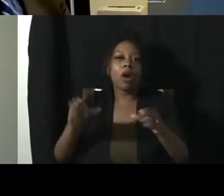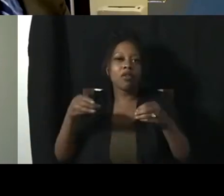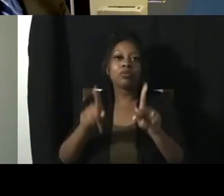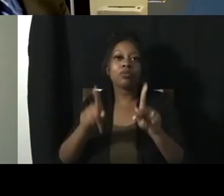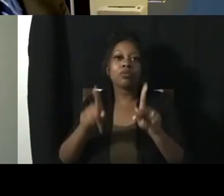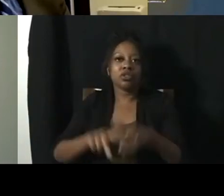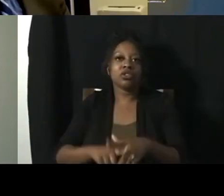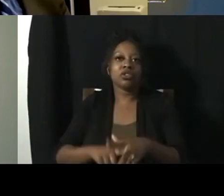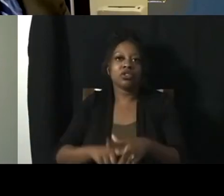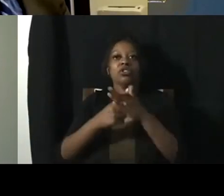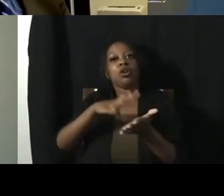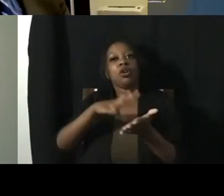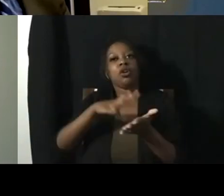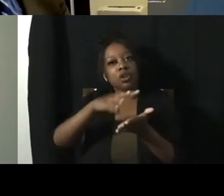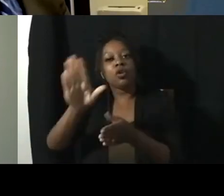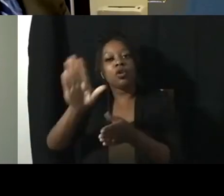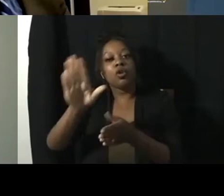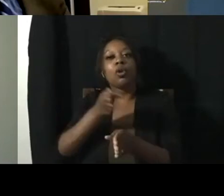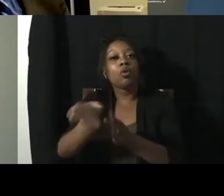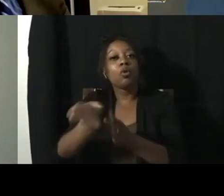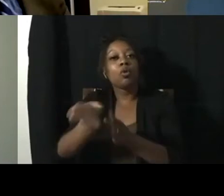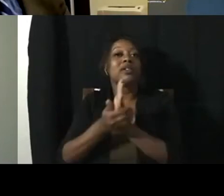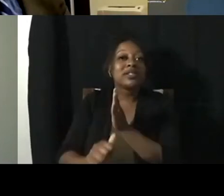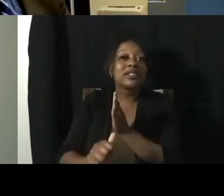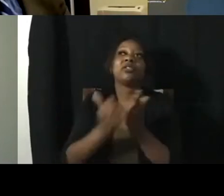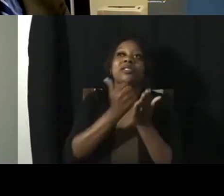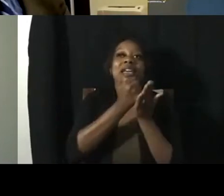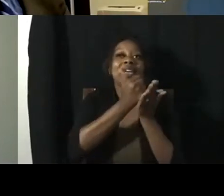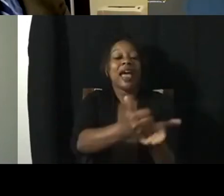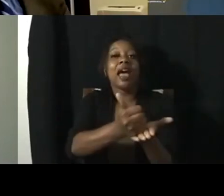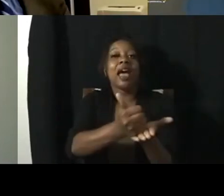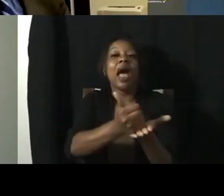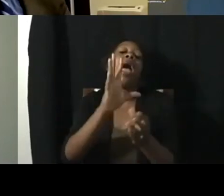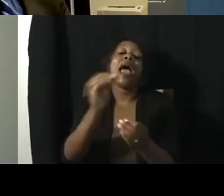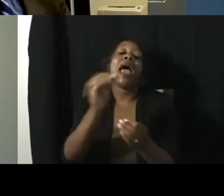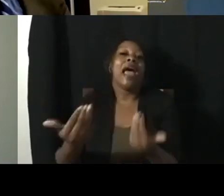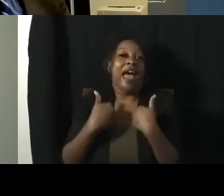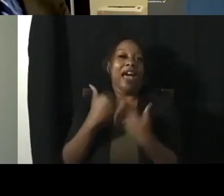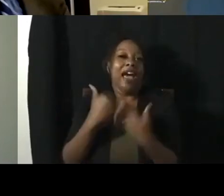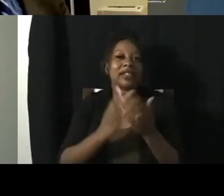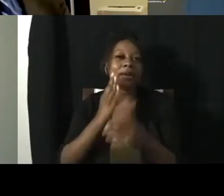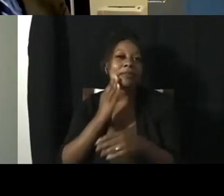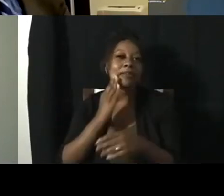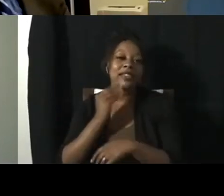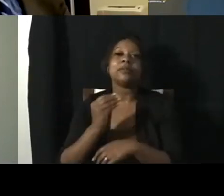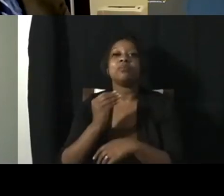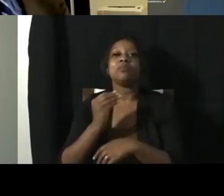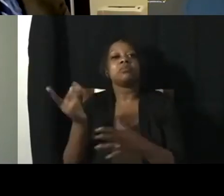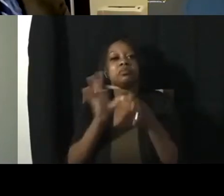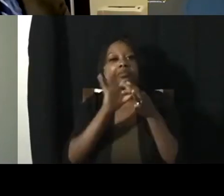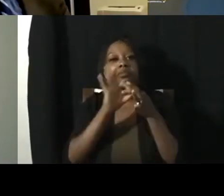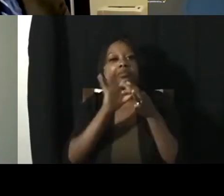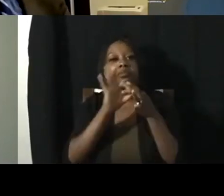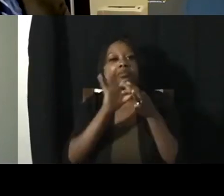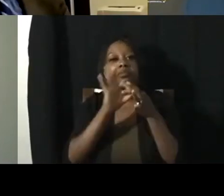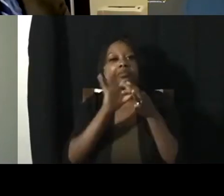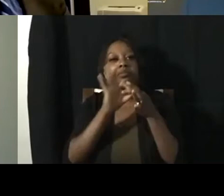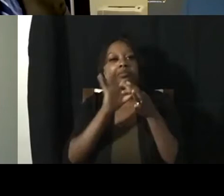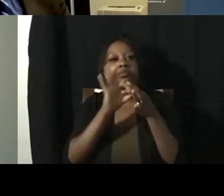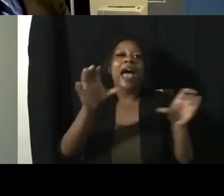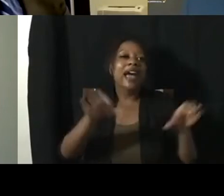entrepreneurial skills and to have some experience by participating in activities, events, and